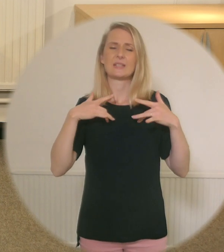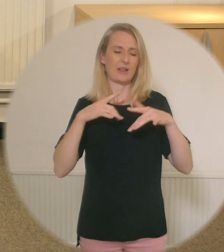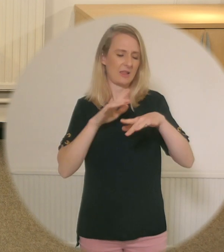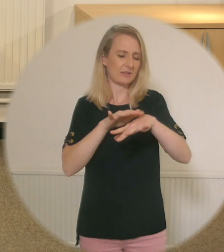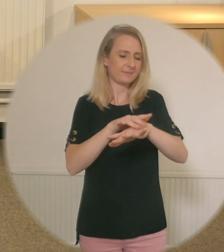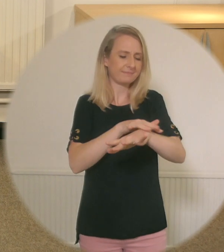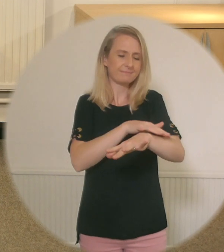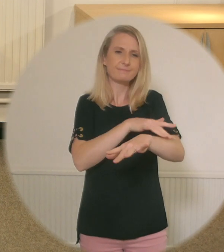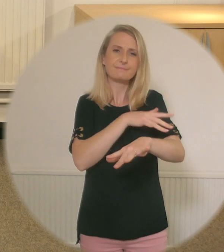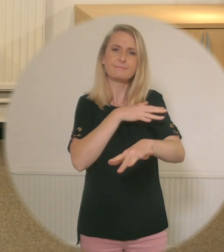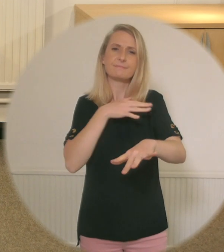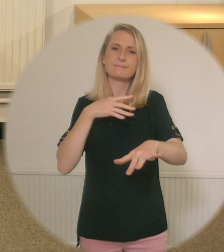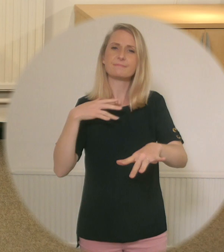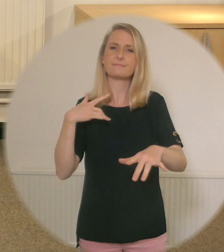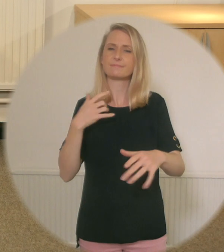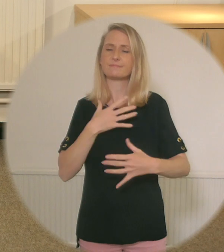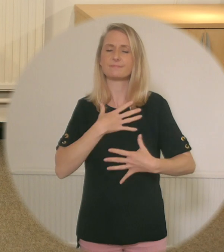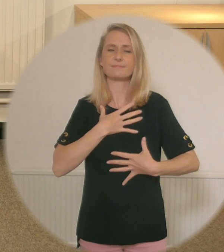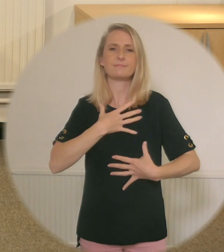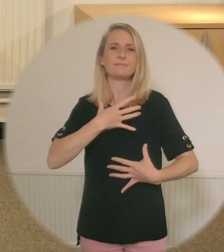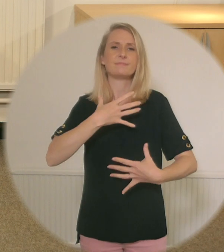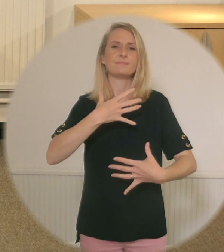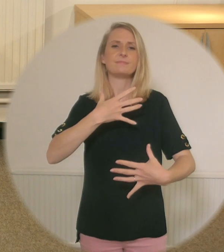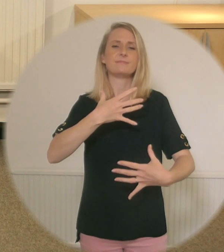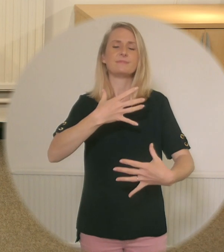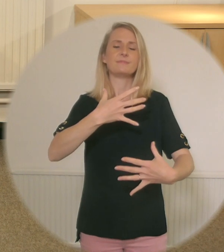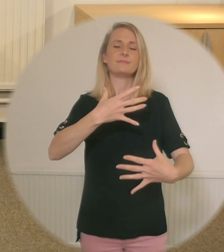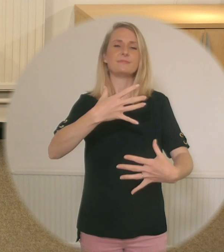feeling. Take a nice deep breath in and out.